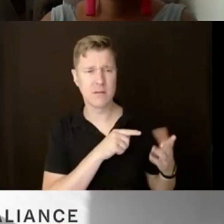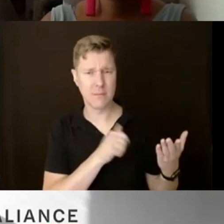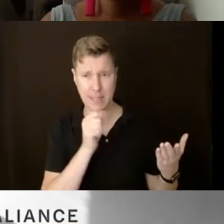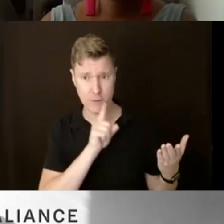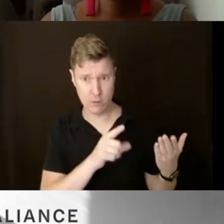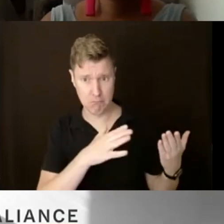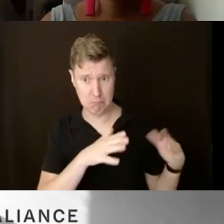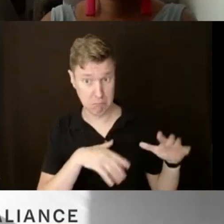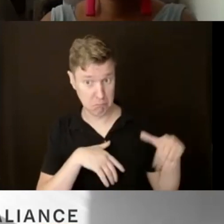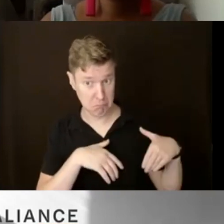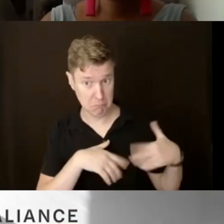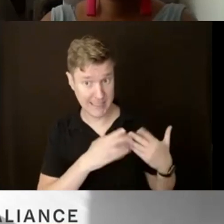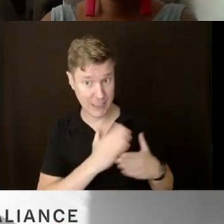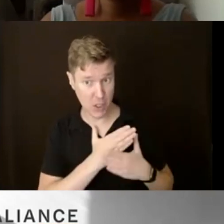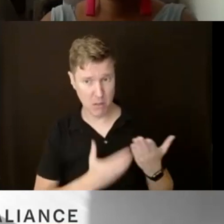them. Did you?